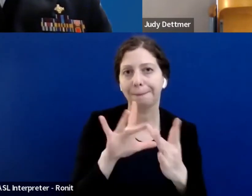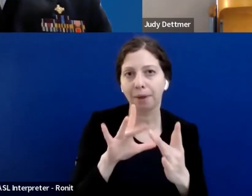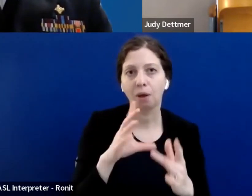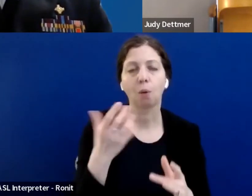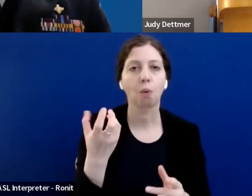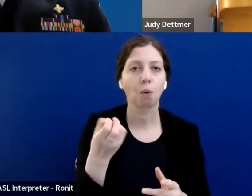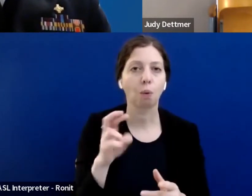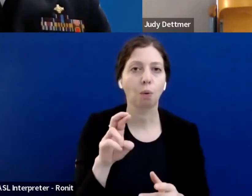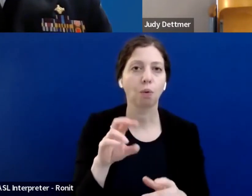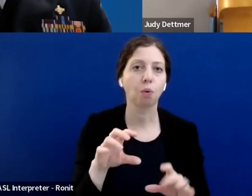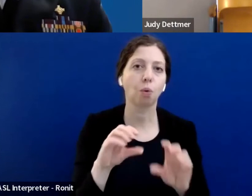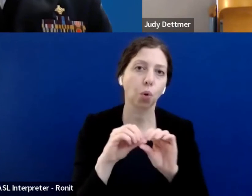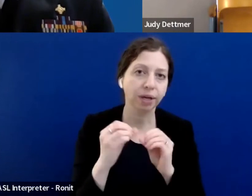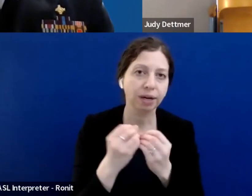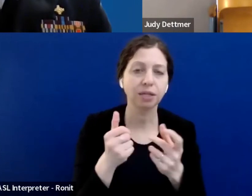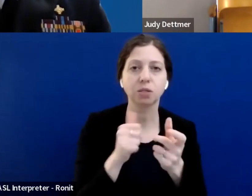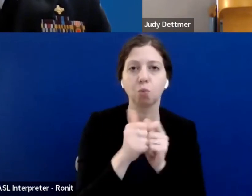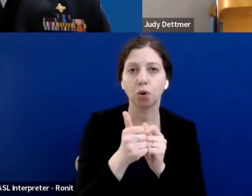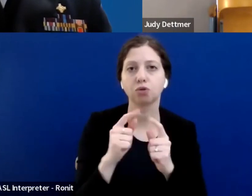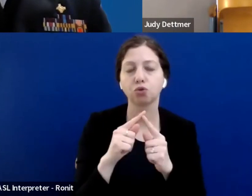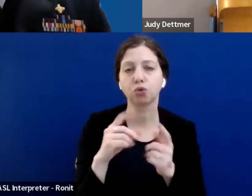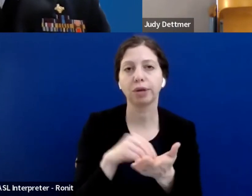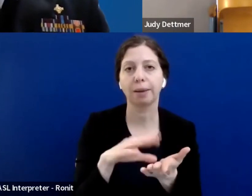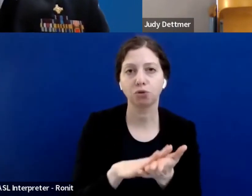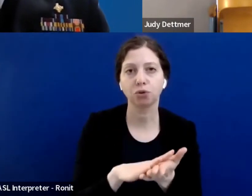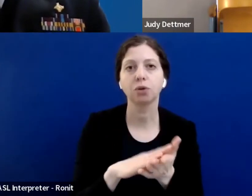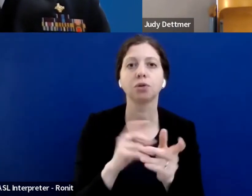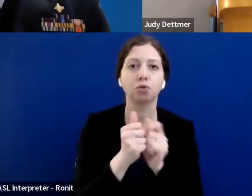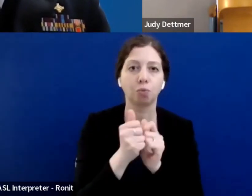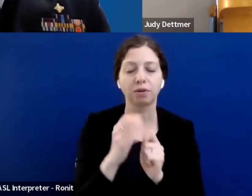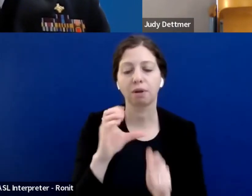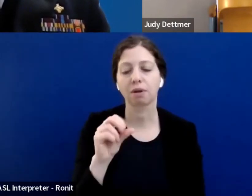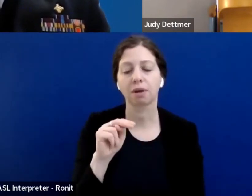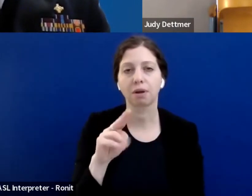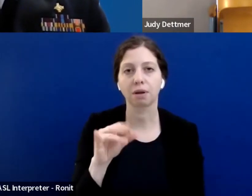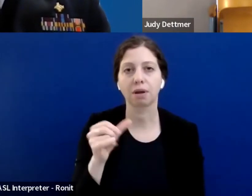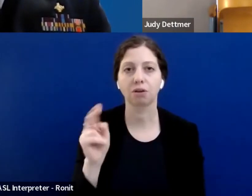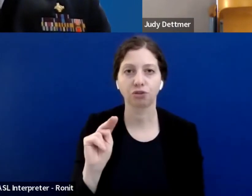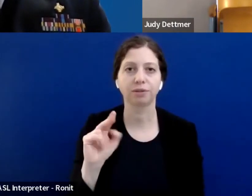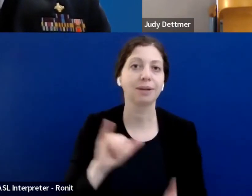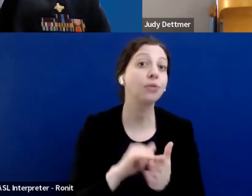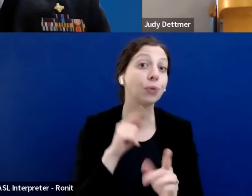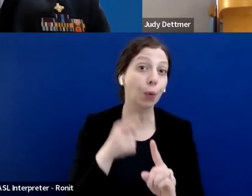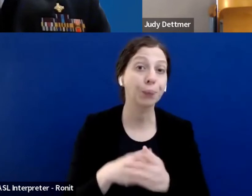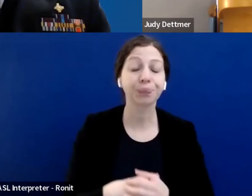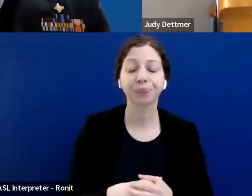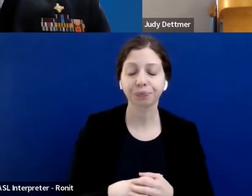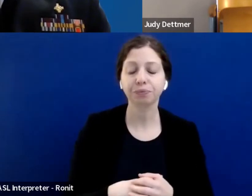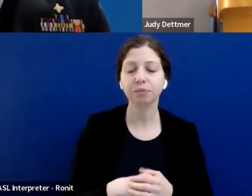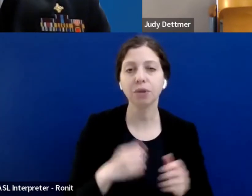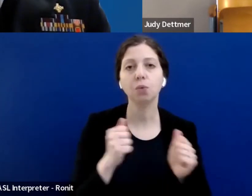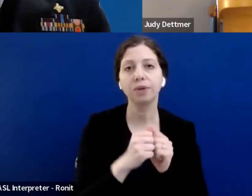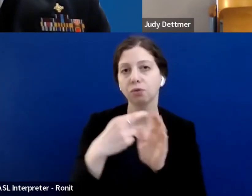organized sports to capture sports concussion. So that is the goal. Now, with a registry,